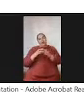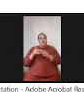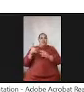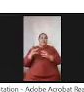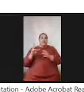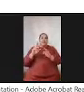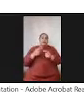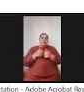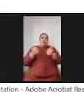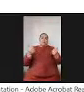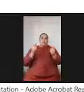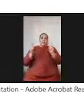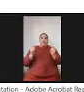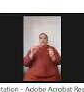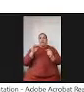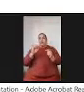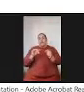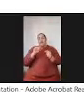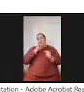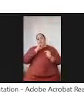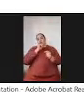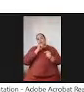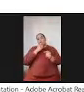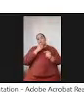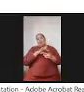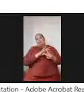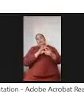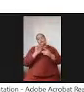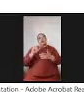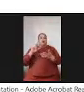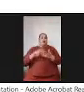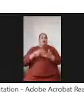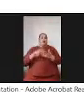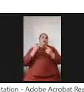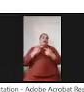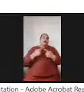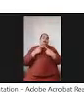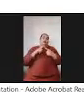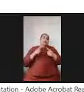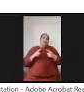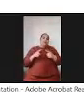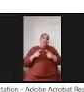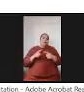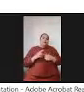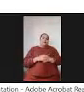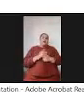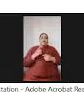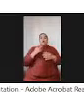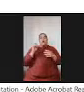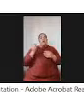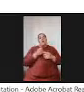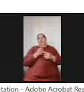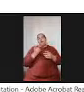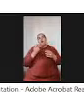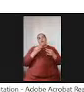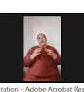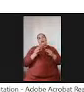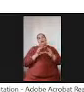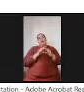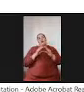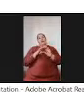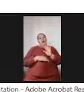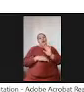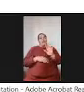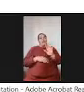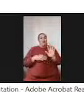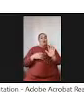in July or August, in relation to approved financial statements for political parties. With regards to program 5, we're fairly on